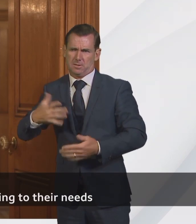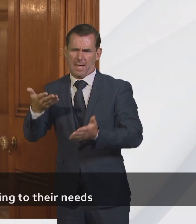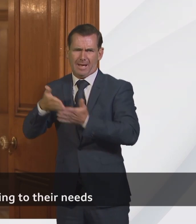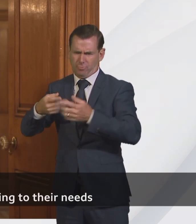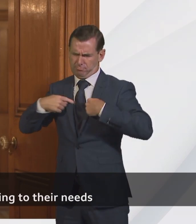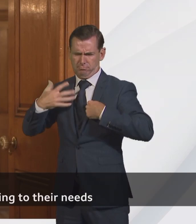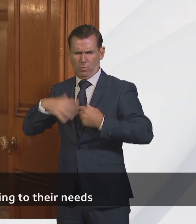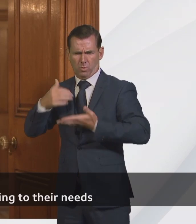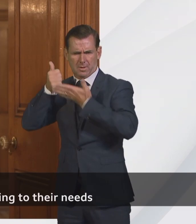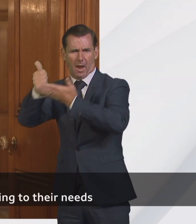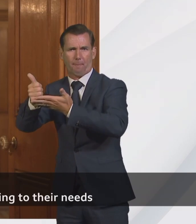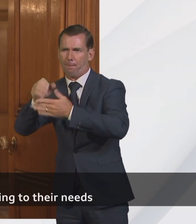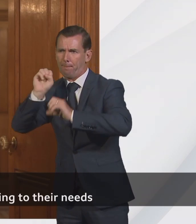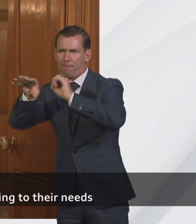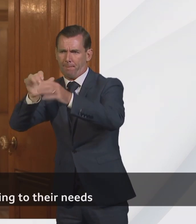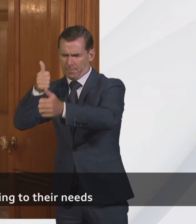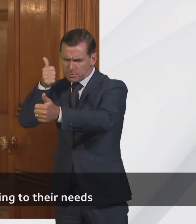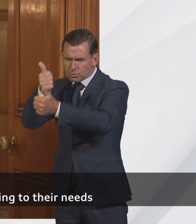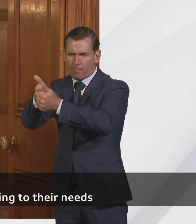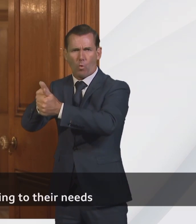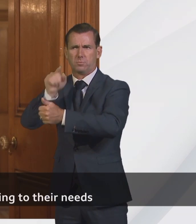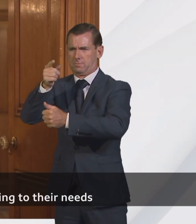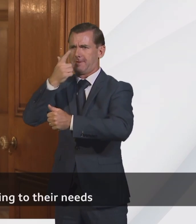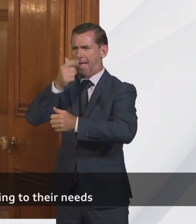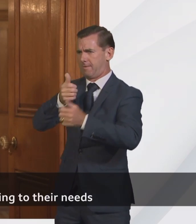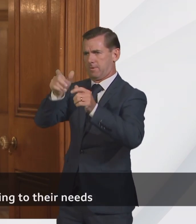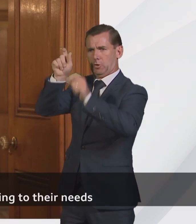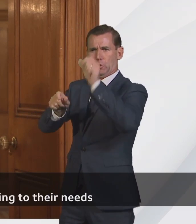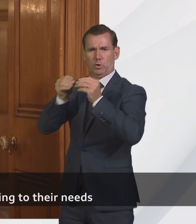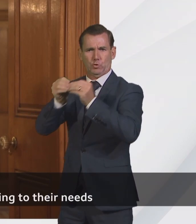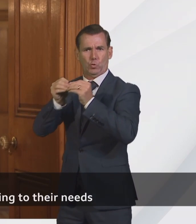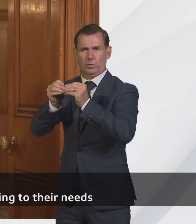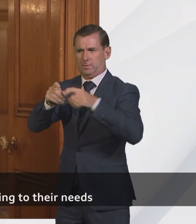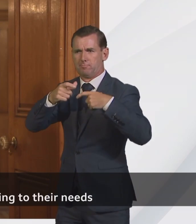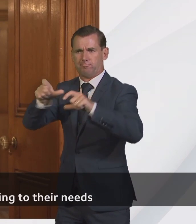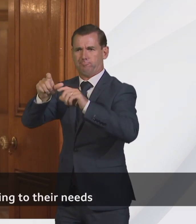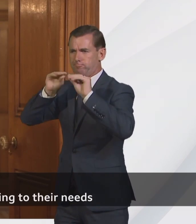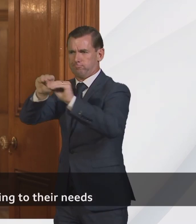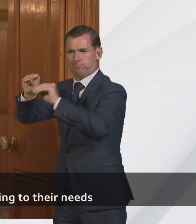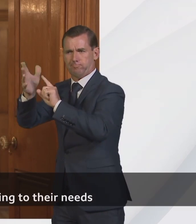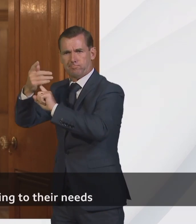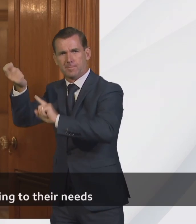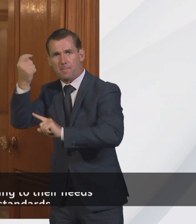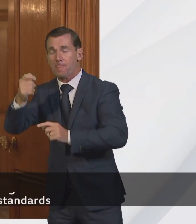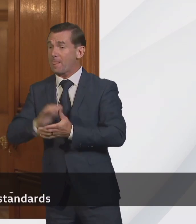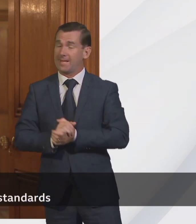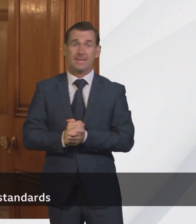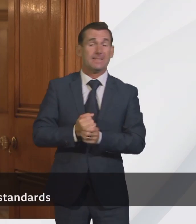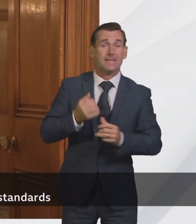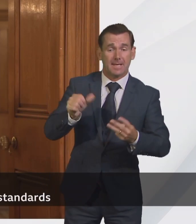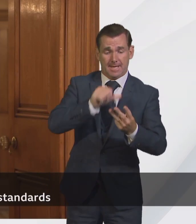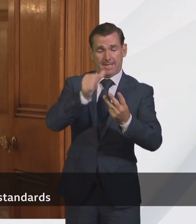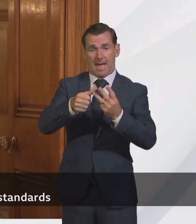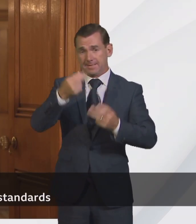to help them in terms of able to support their students in order to continue to succeed. If next we move